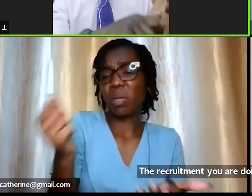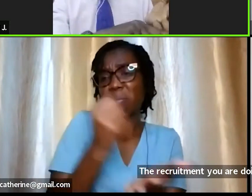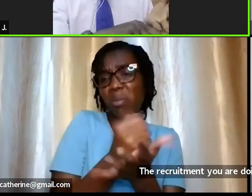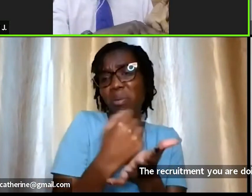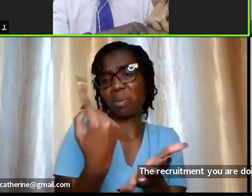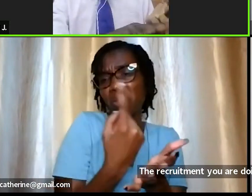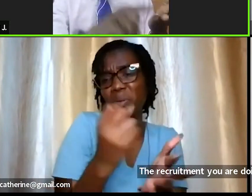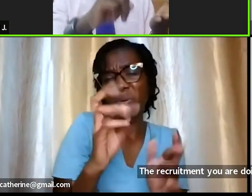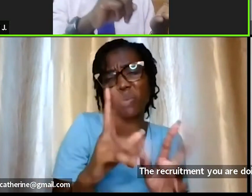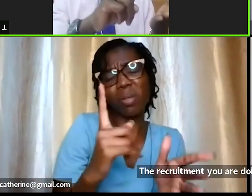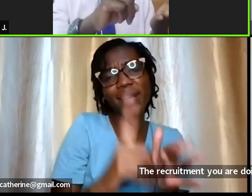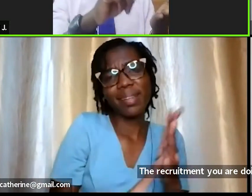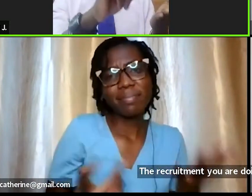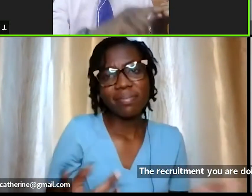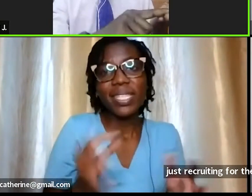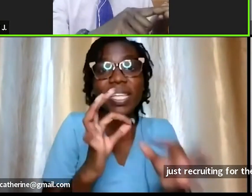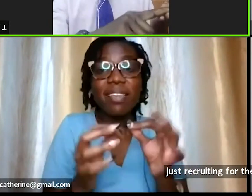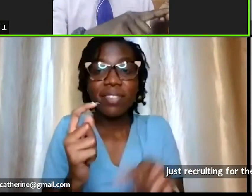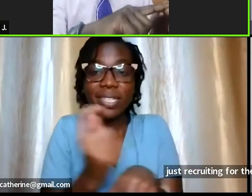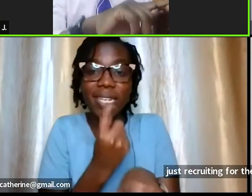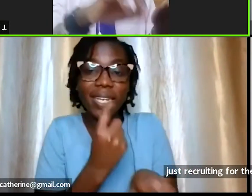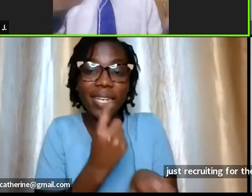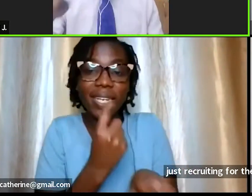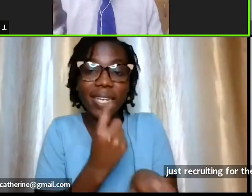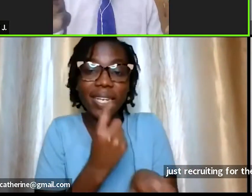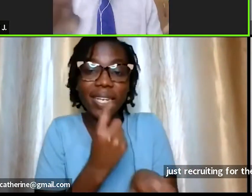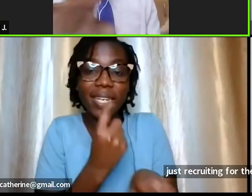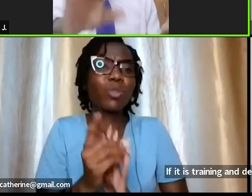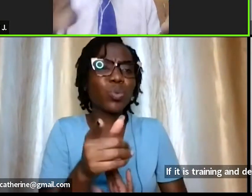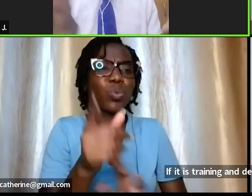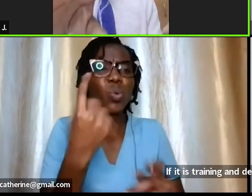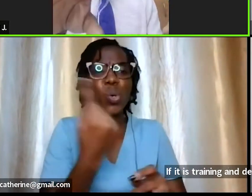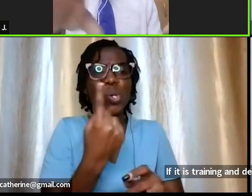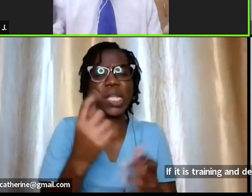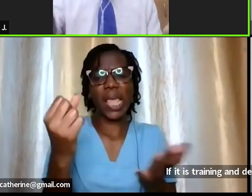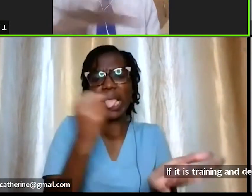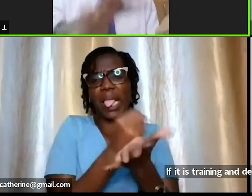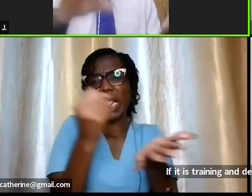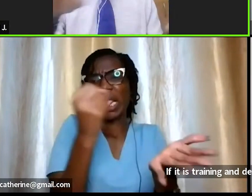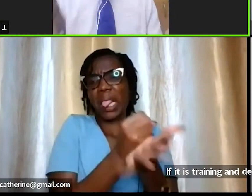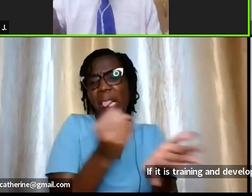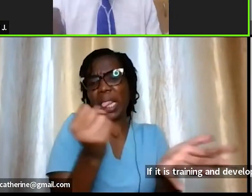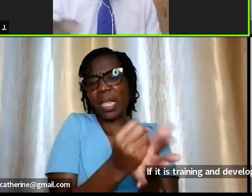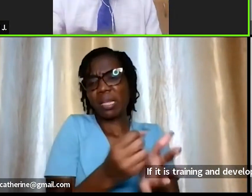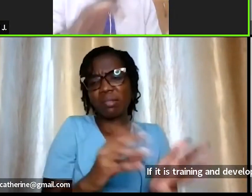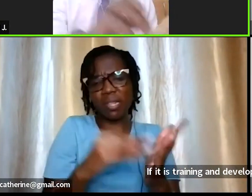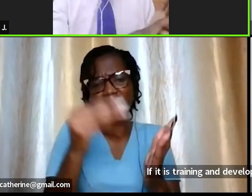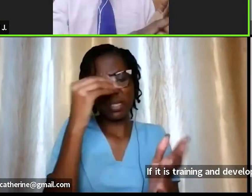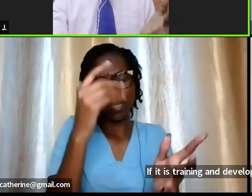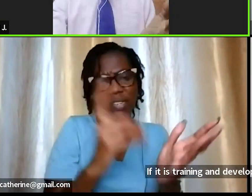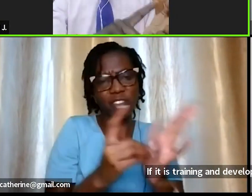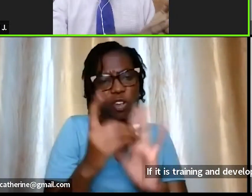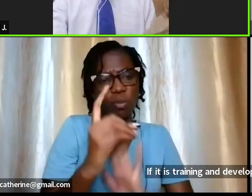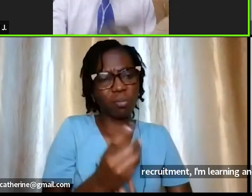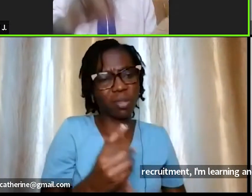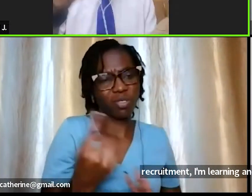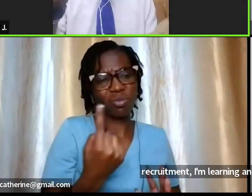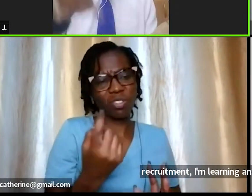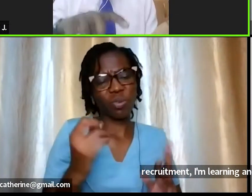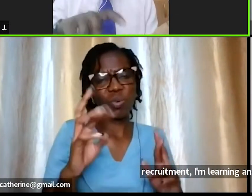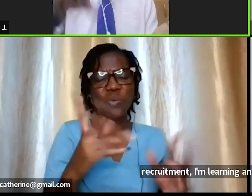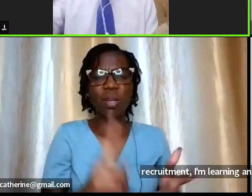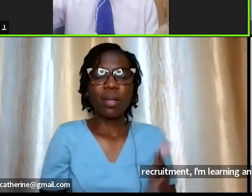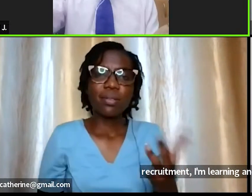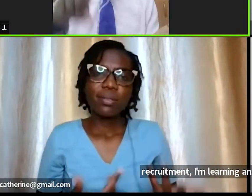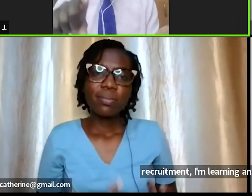is training and development, are you just doing recruitment, learning and development for the sake of it? If it is compliance, are